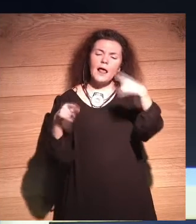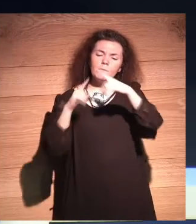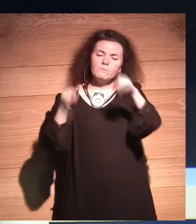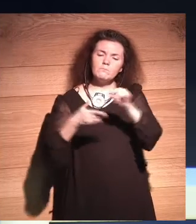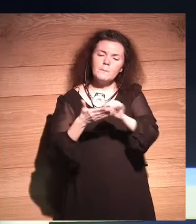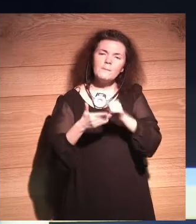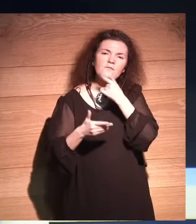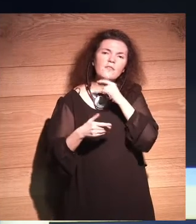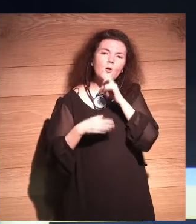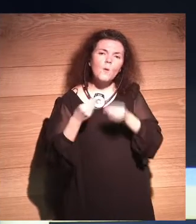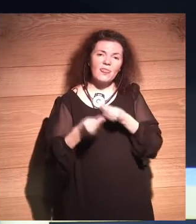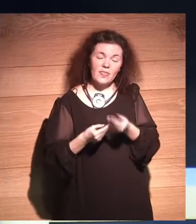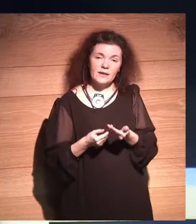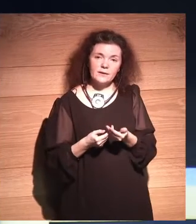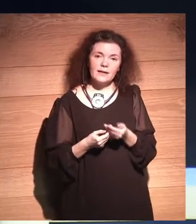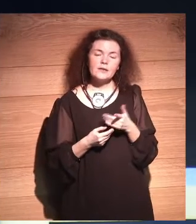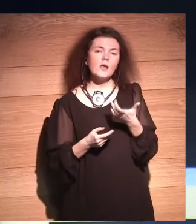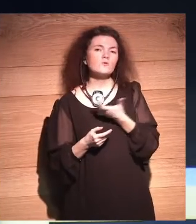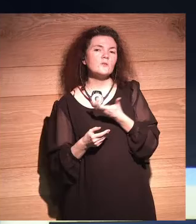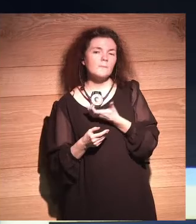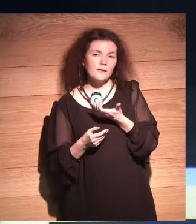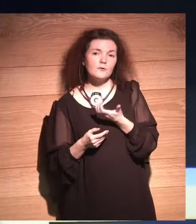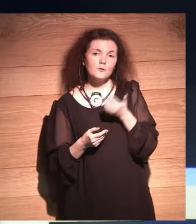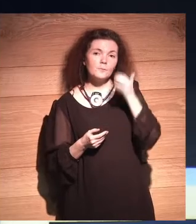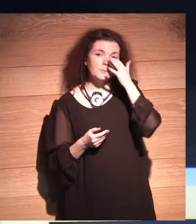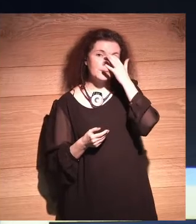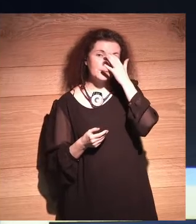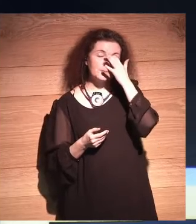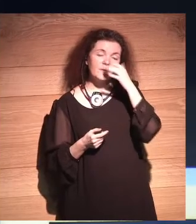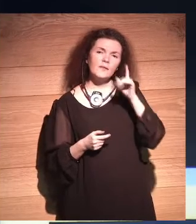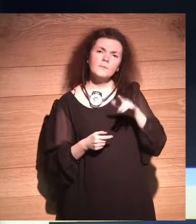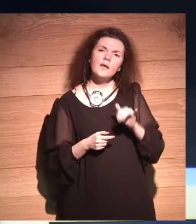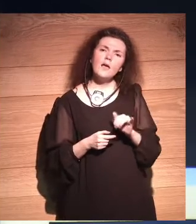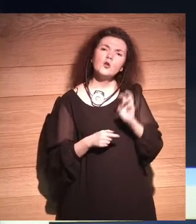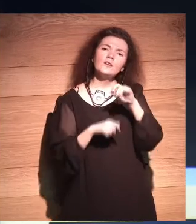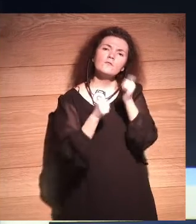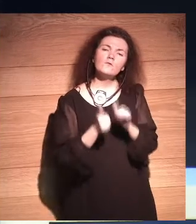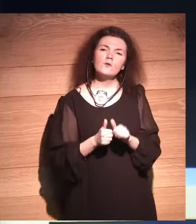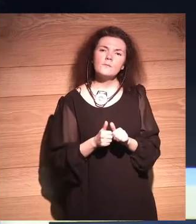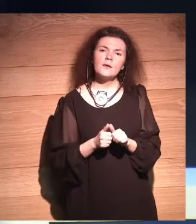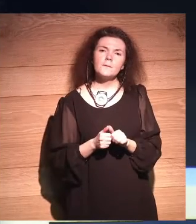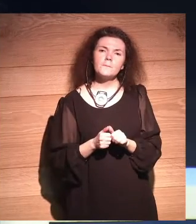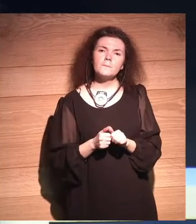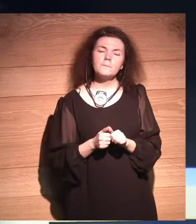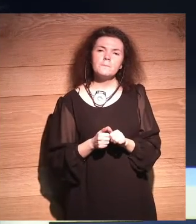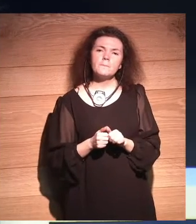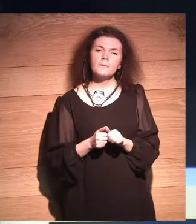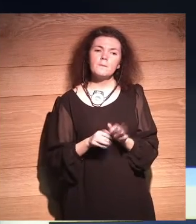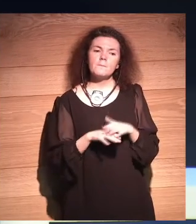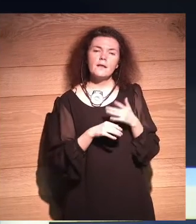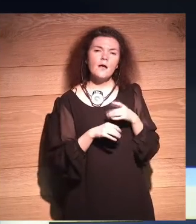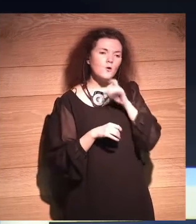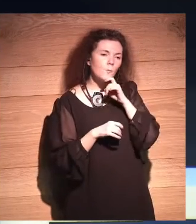the process of using human-centered design is another way, in addition to sortition, as a way of simply getting more people